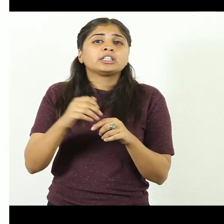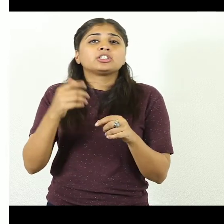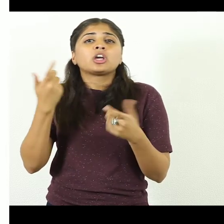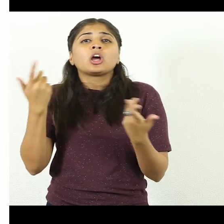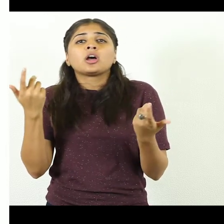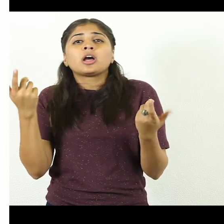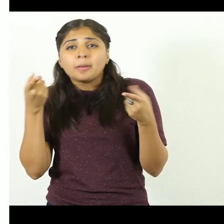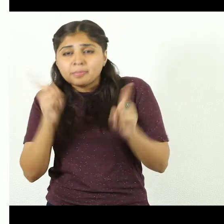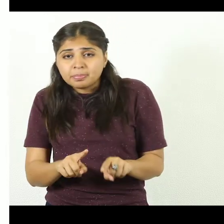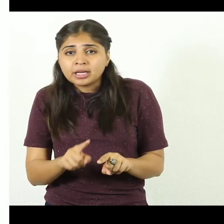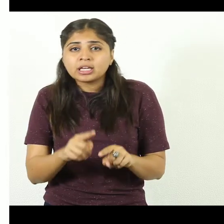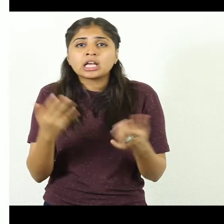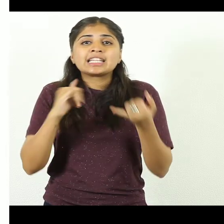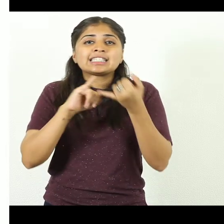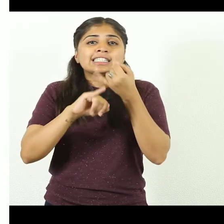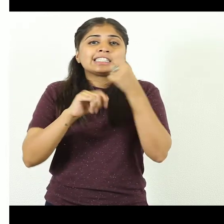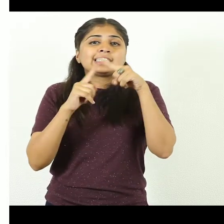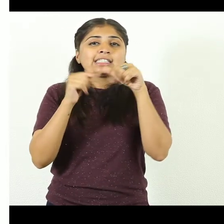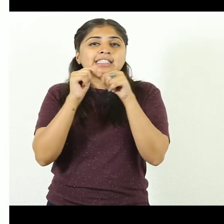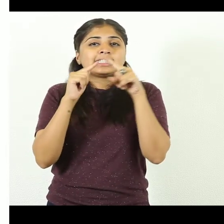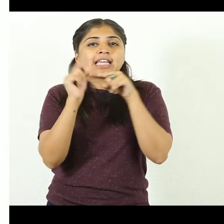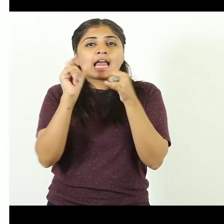status,